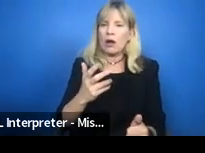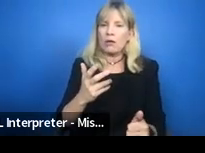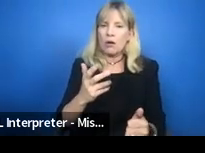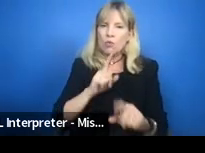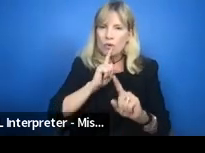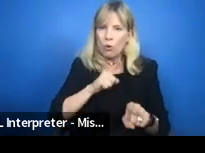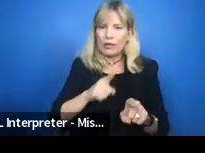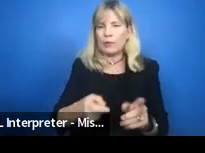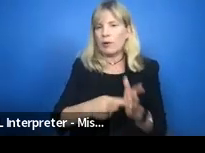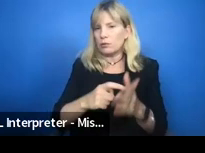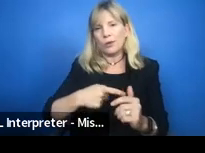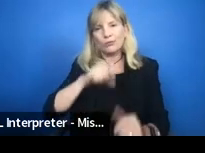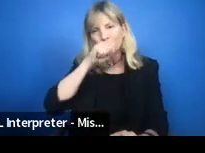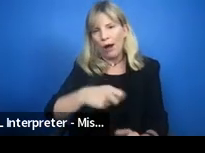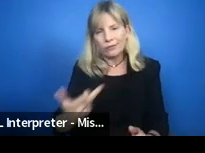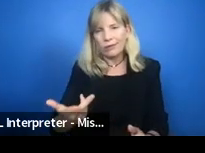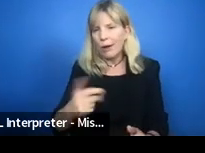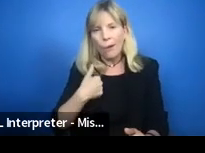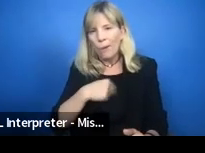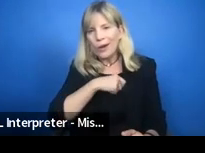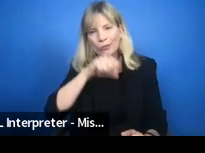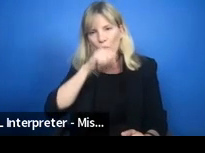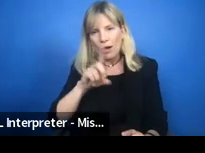which we all love. We all love data.